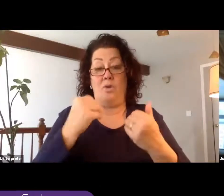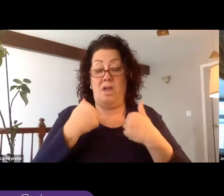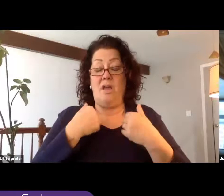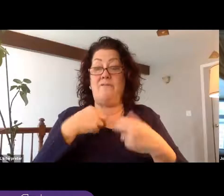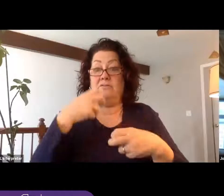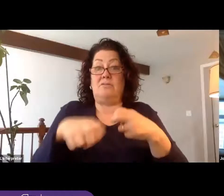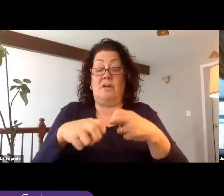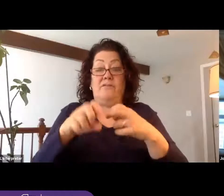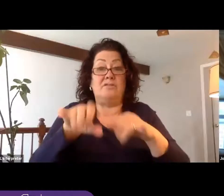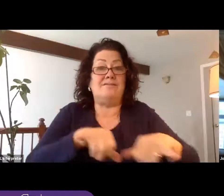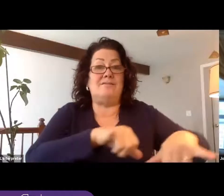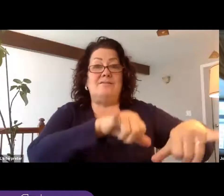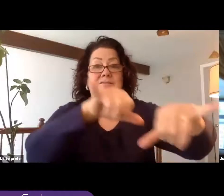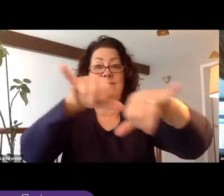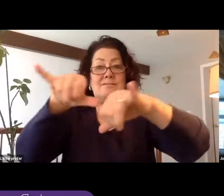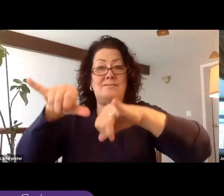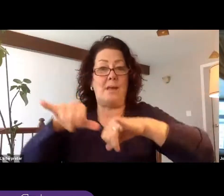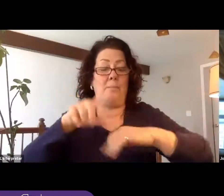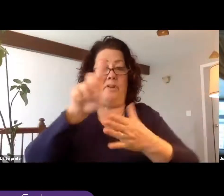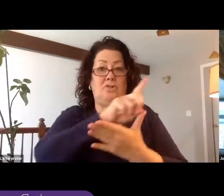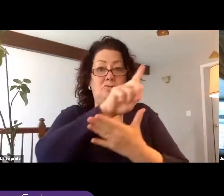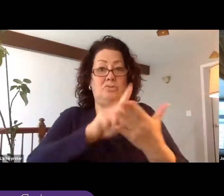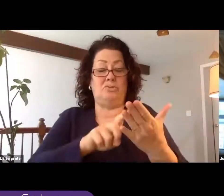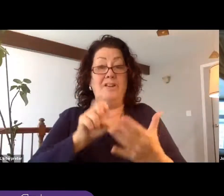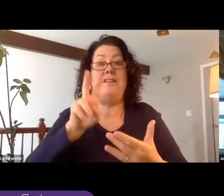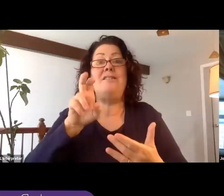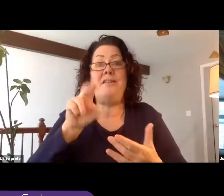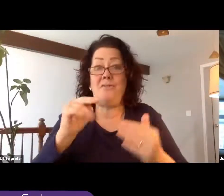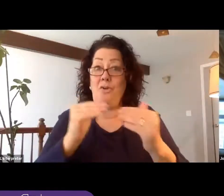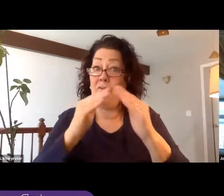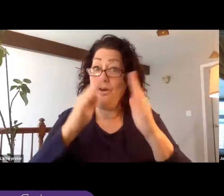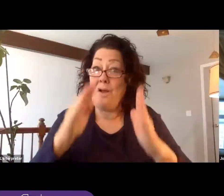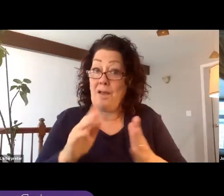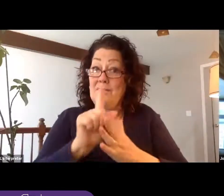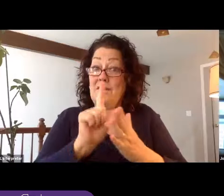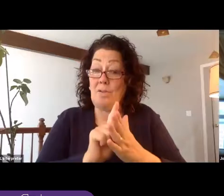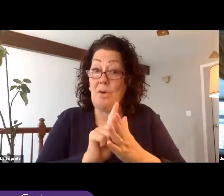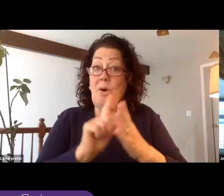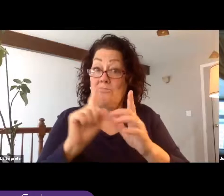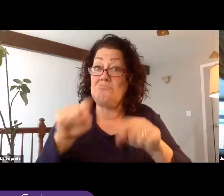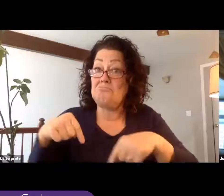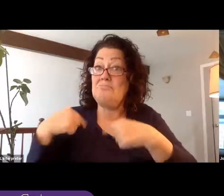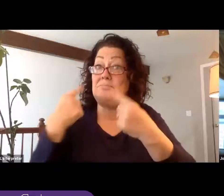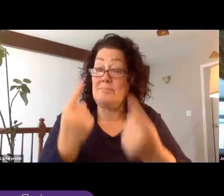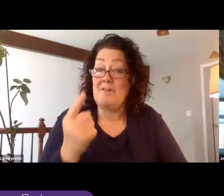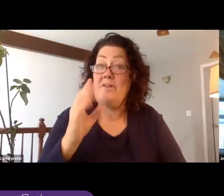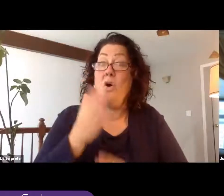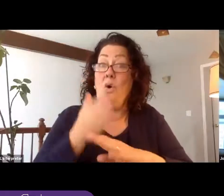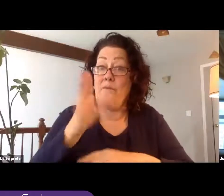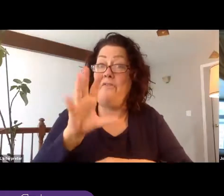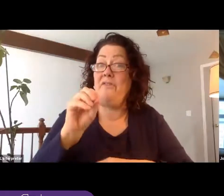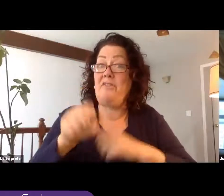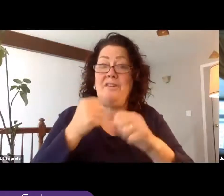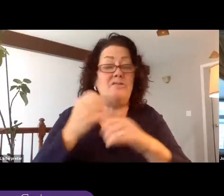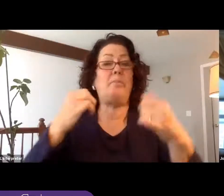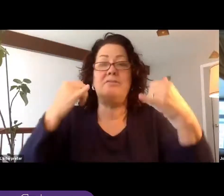issues that continue, even though the Fair Housing Act has been the law of the land for over 50 years. That's why this year's Fair